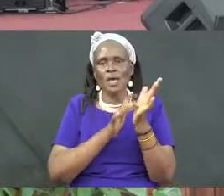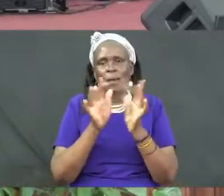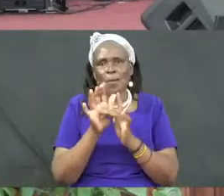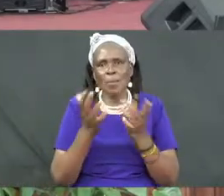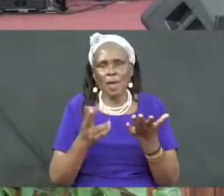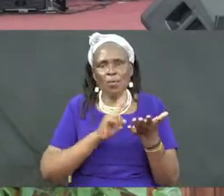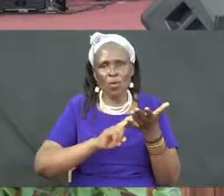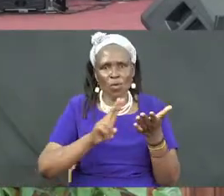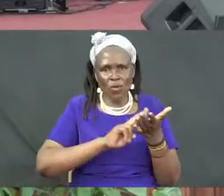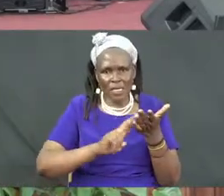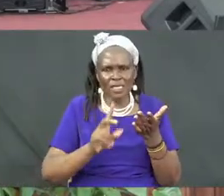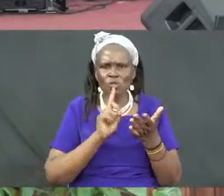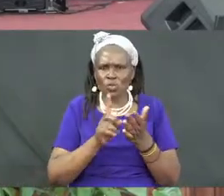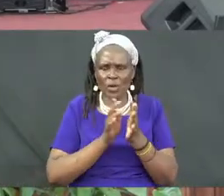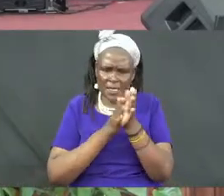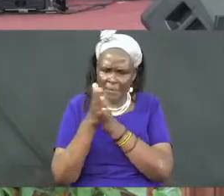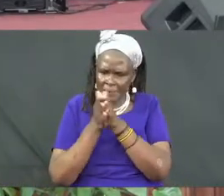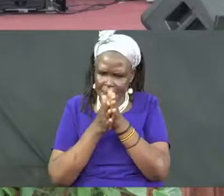So inspiring.